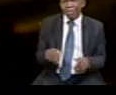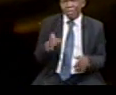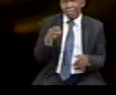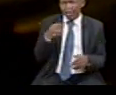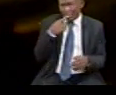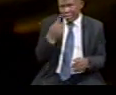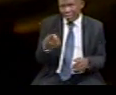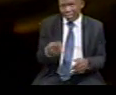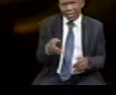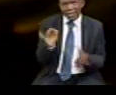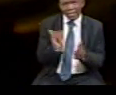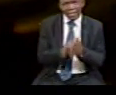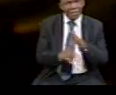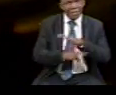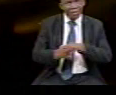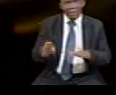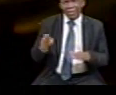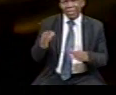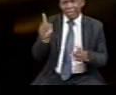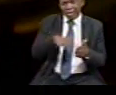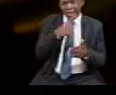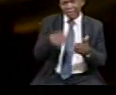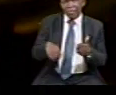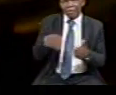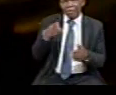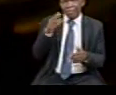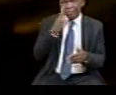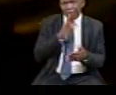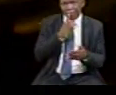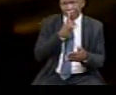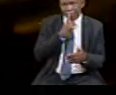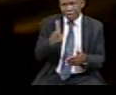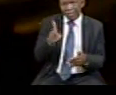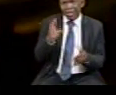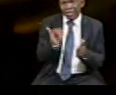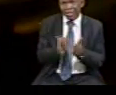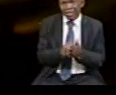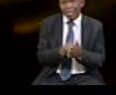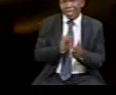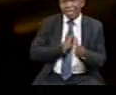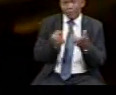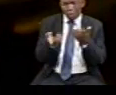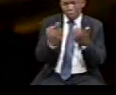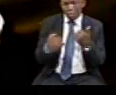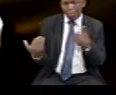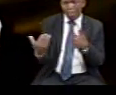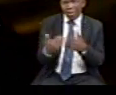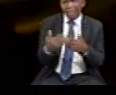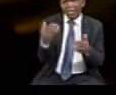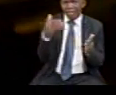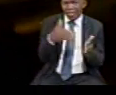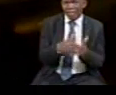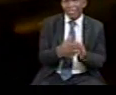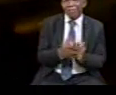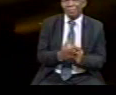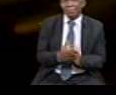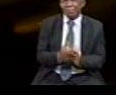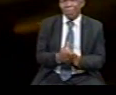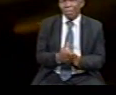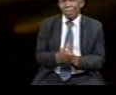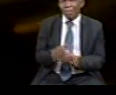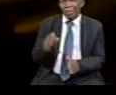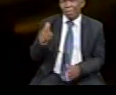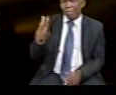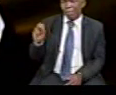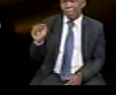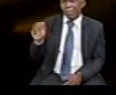said, that does not cancel the fact that I am coming again. Look at Mark chapter 13. Mark chapter 13 again, I'll read from